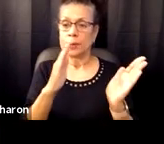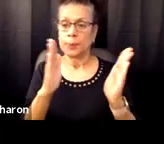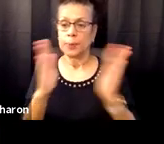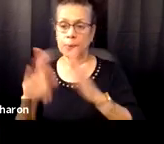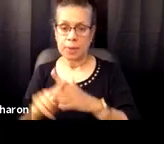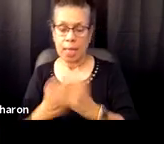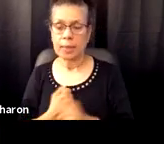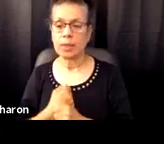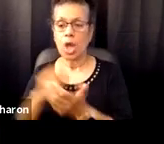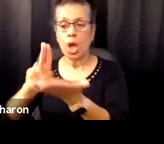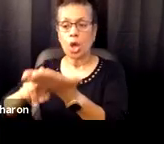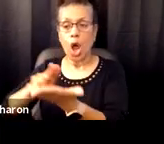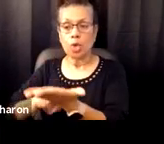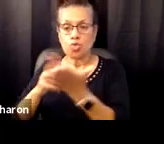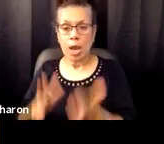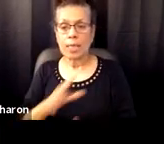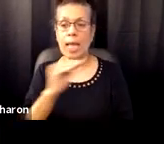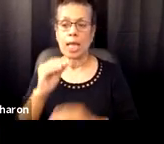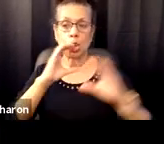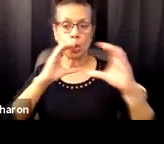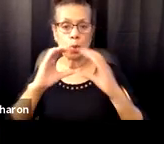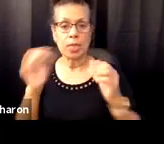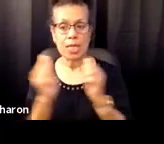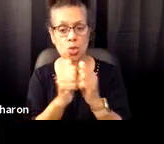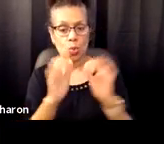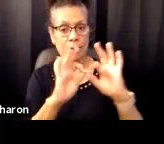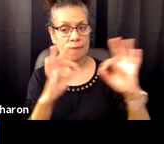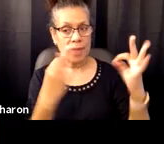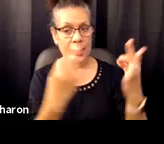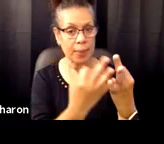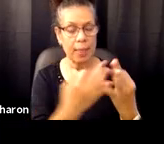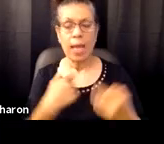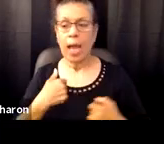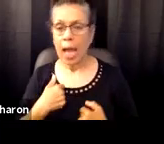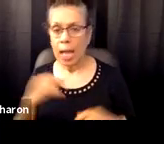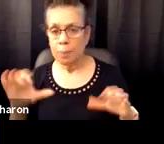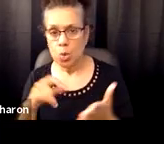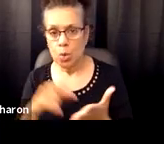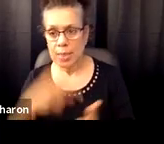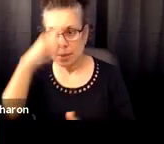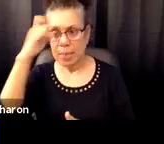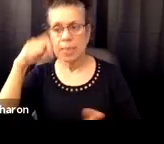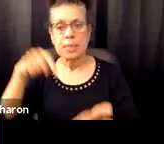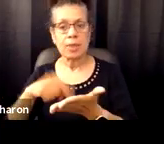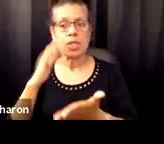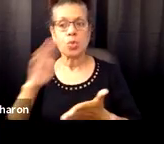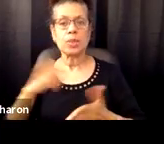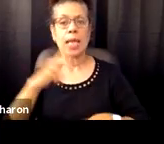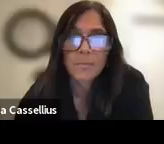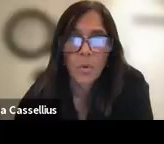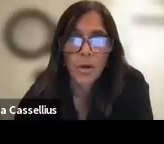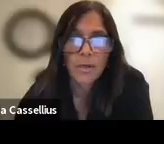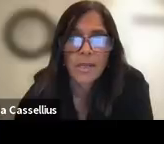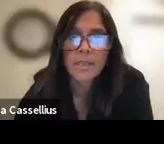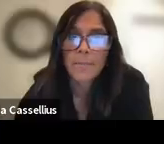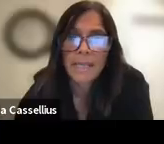contracts and communications to families i am doing this because i believe it will take political will and public